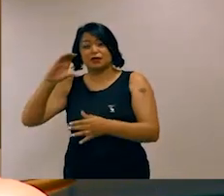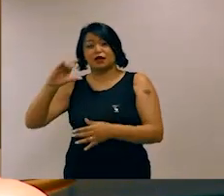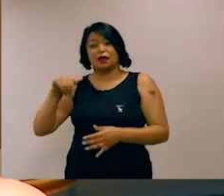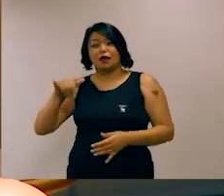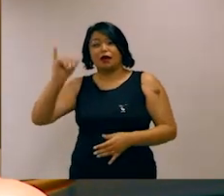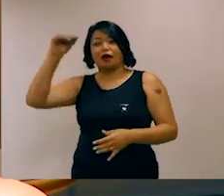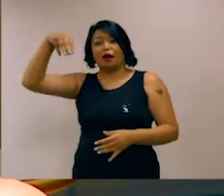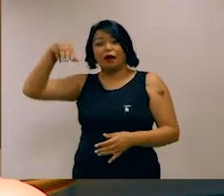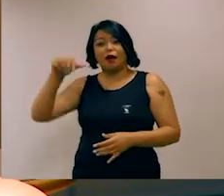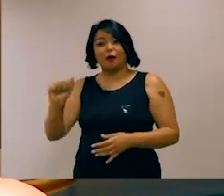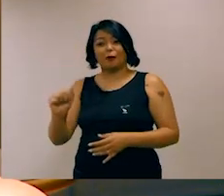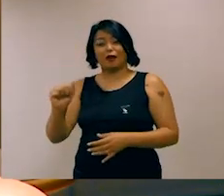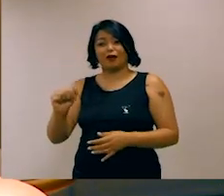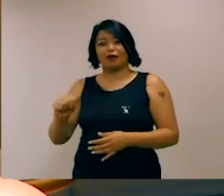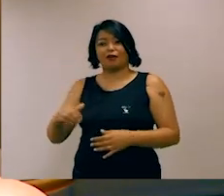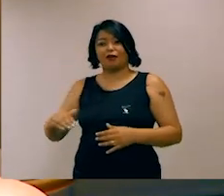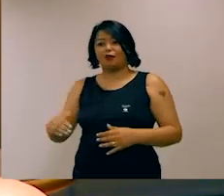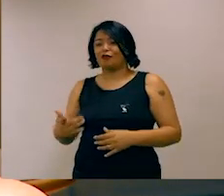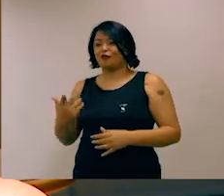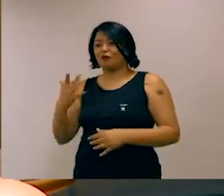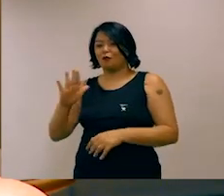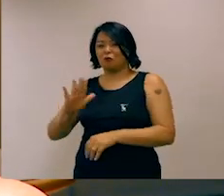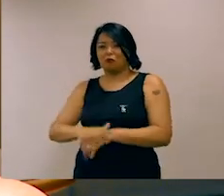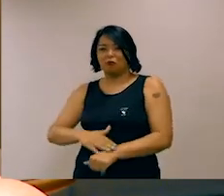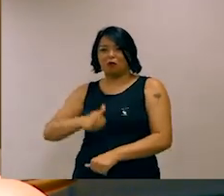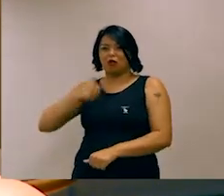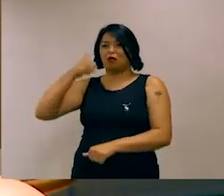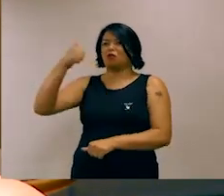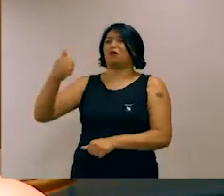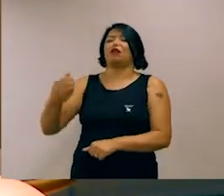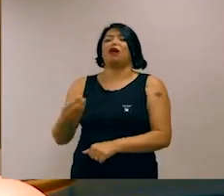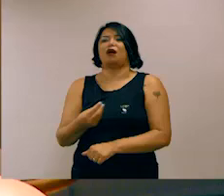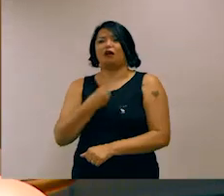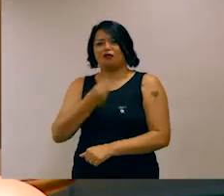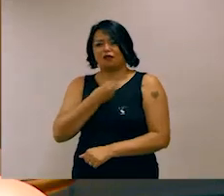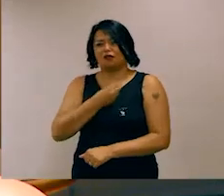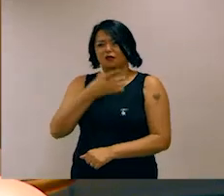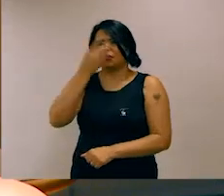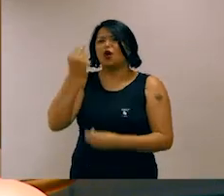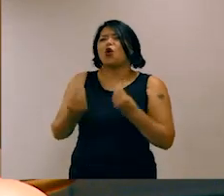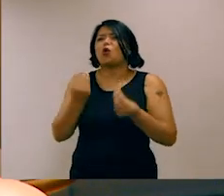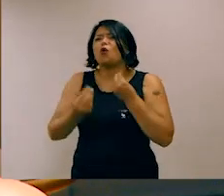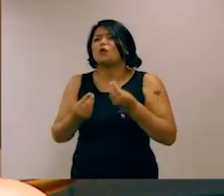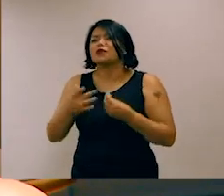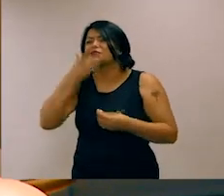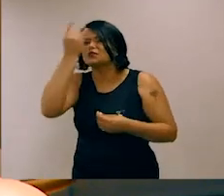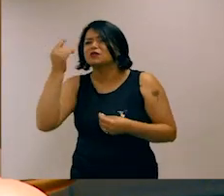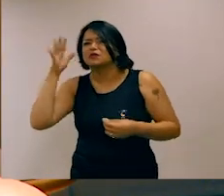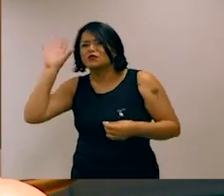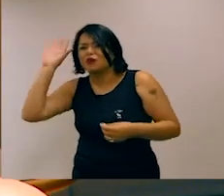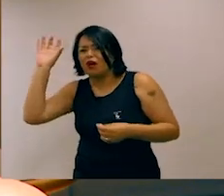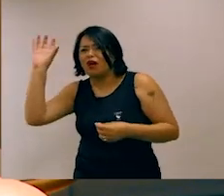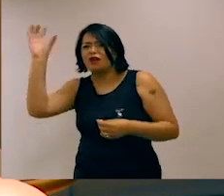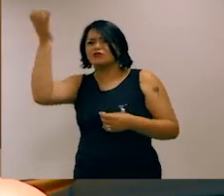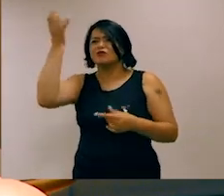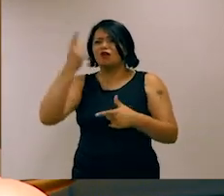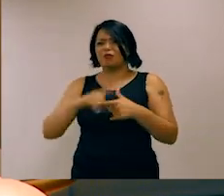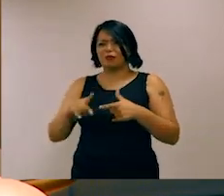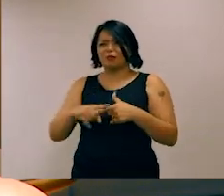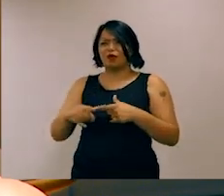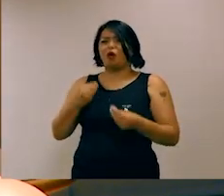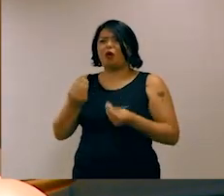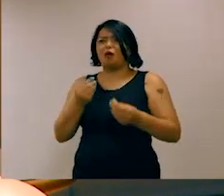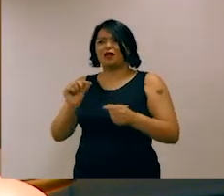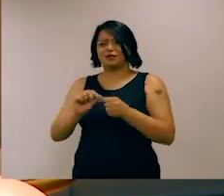how people make choices, how we can redirect their behavior. And I think that the next thing that we could do is focus on how we can